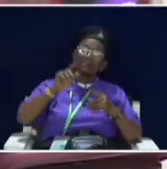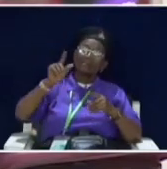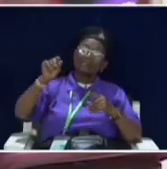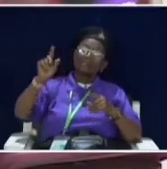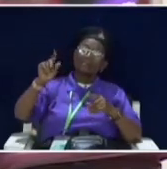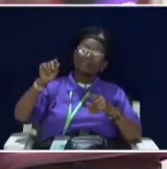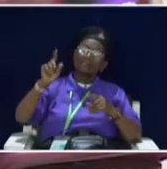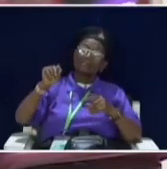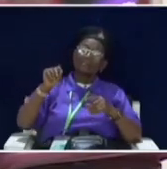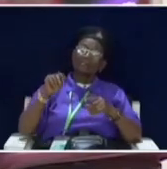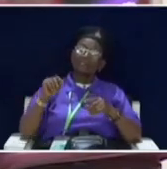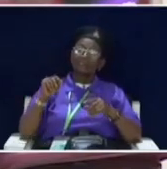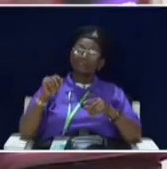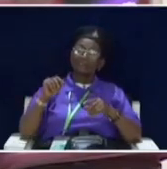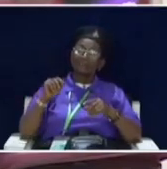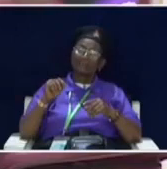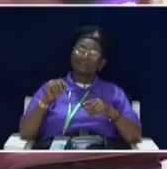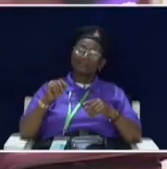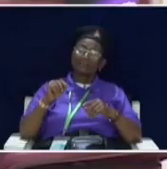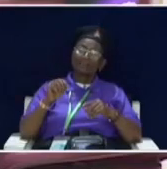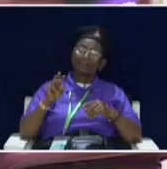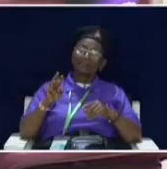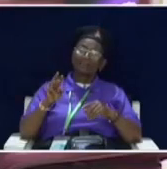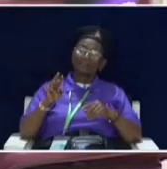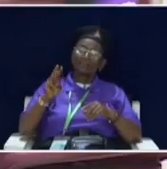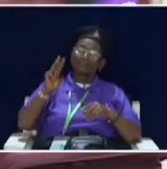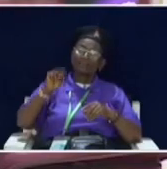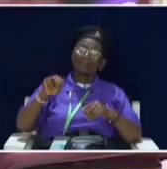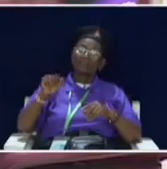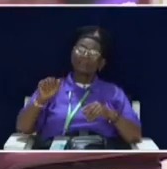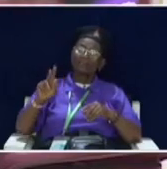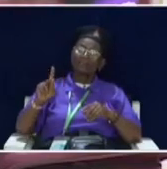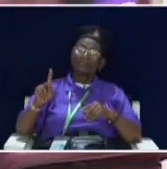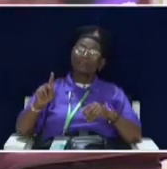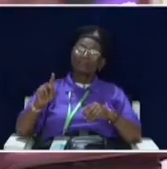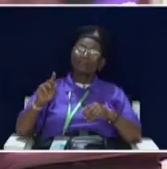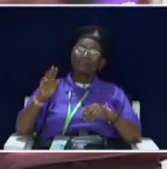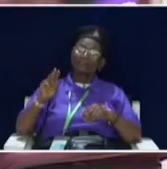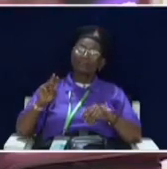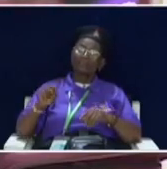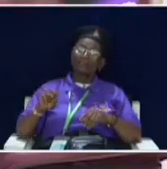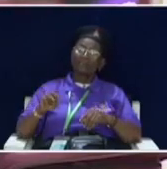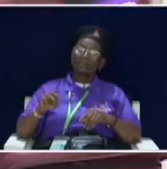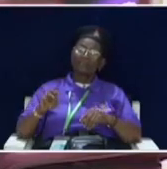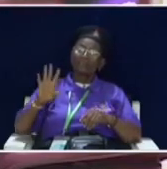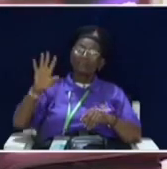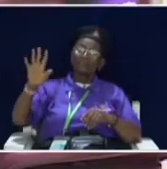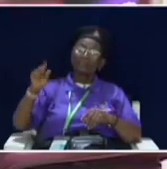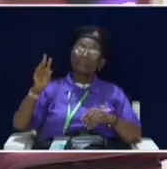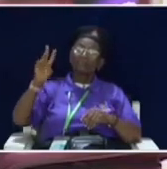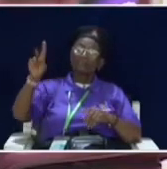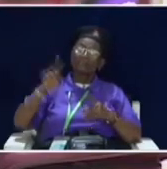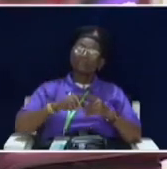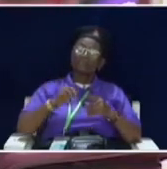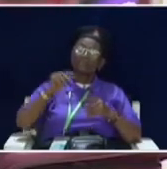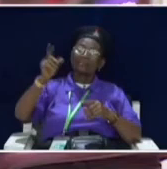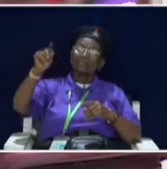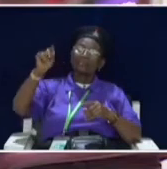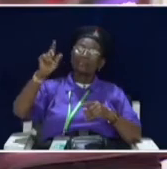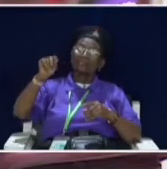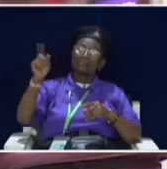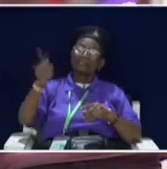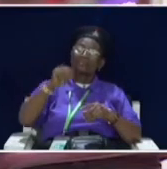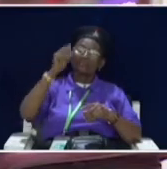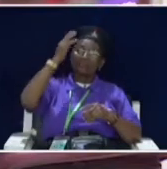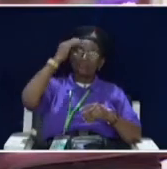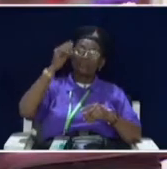si ese ogun. Mark 5, 2 to 20. Mark ori karun, ese ikeji si ese ogun. Do you know the madman of Gadara didn't